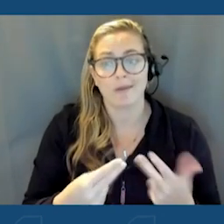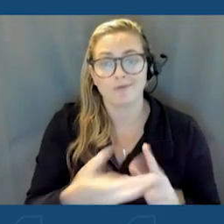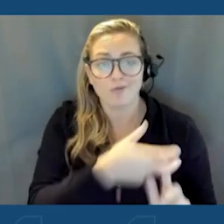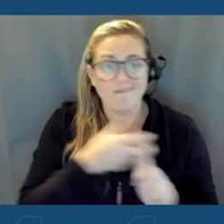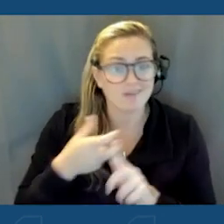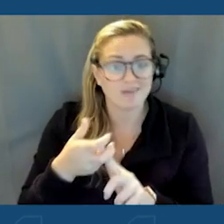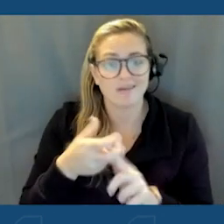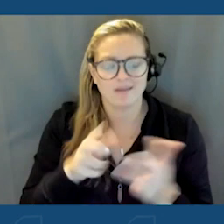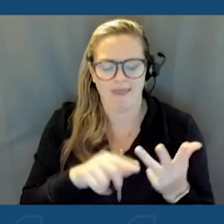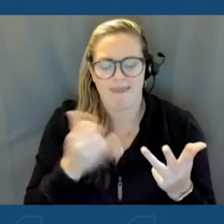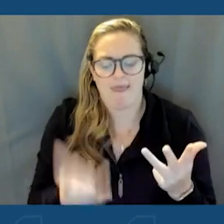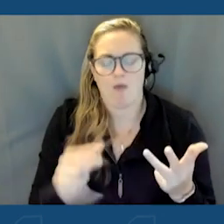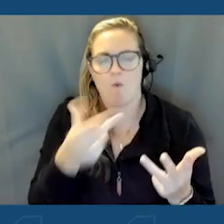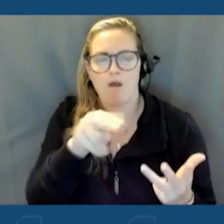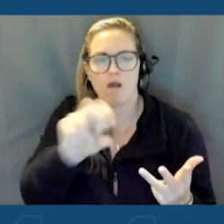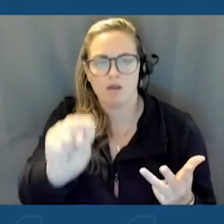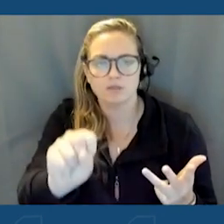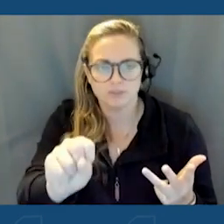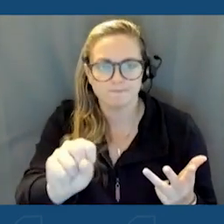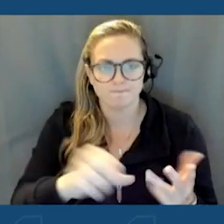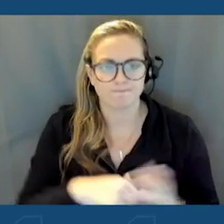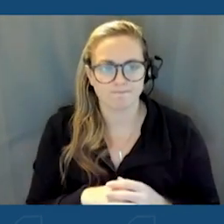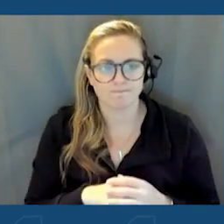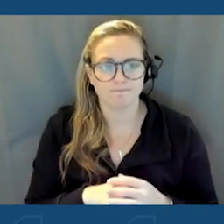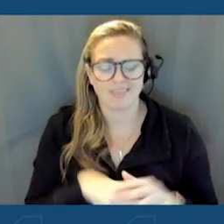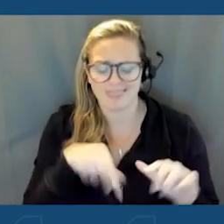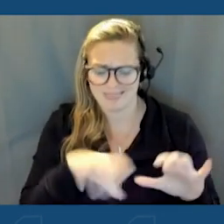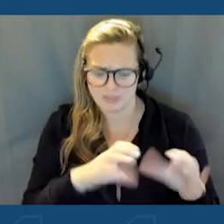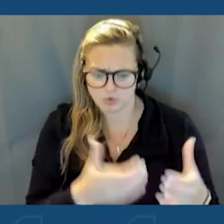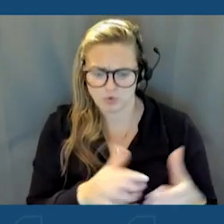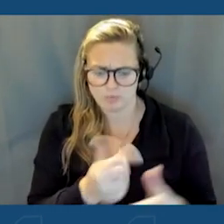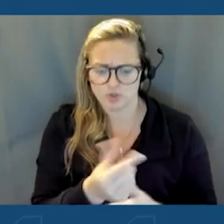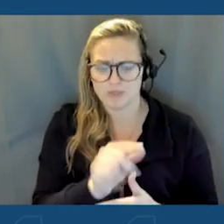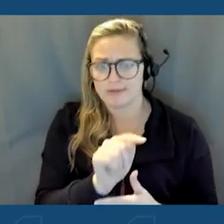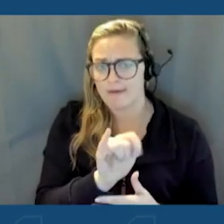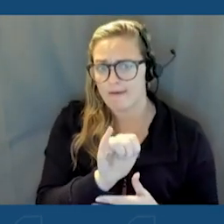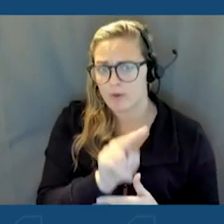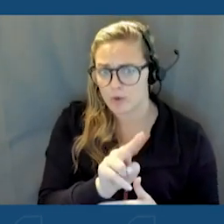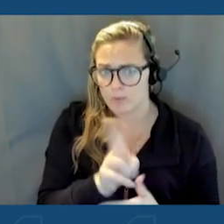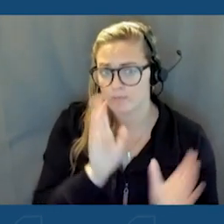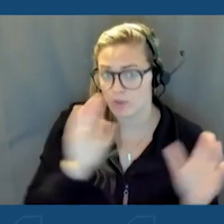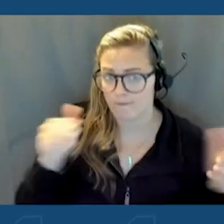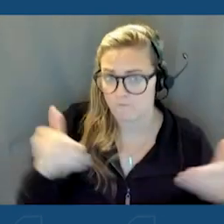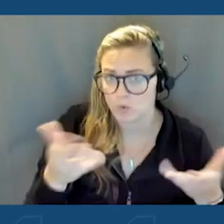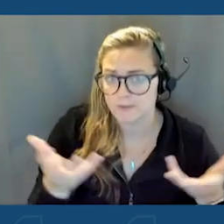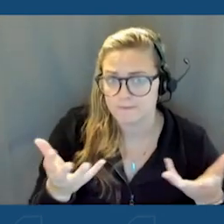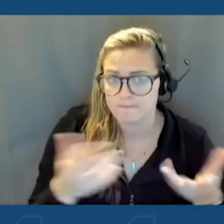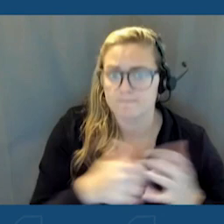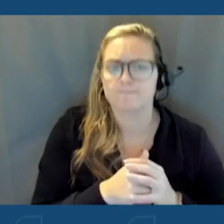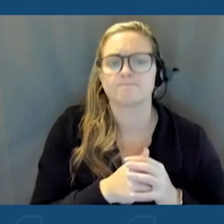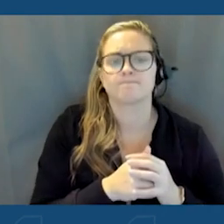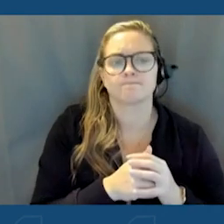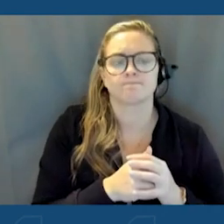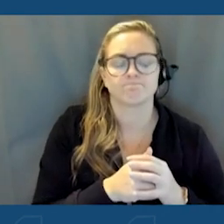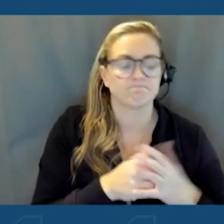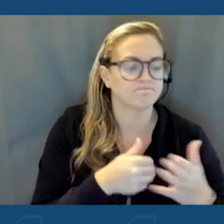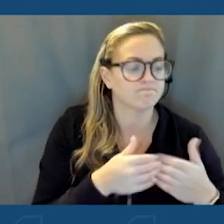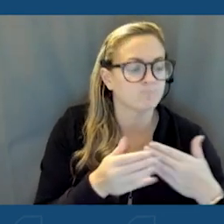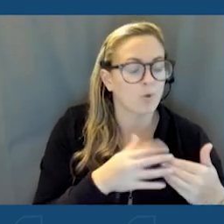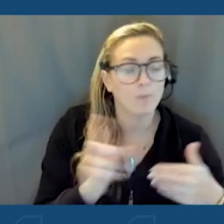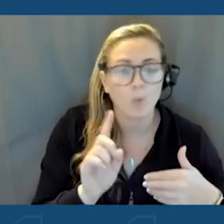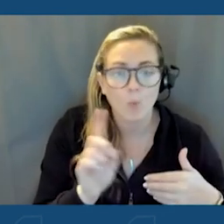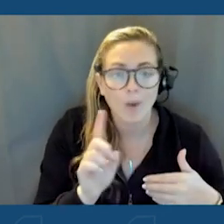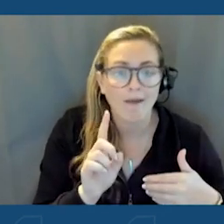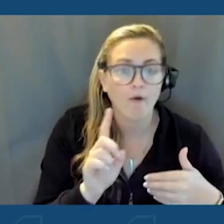guns. This subgroup, GTIU, their focus now is no matter where the source of the